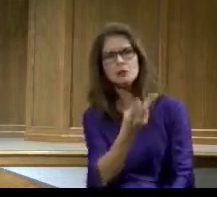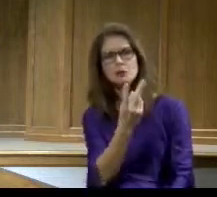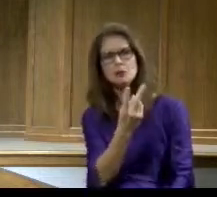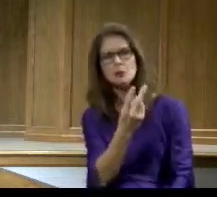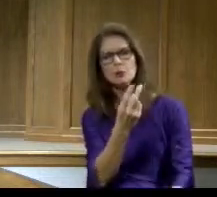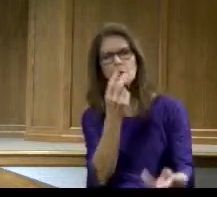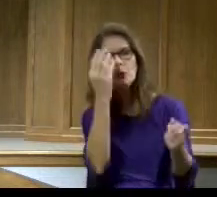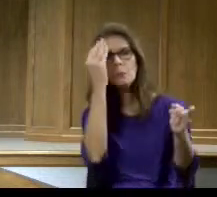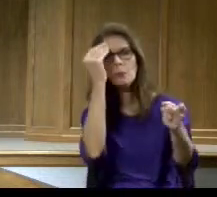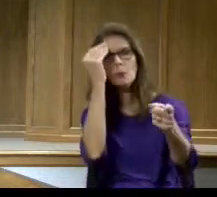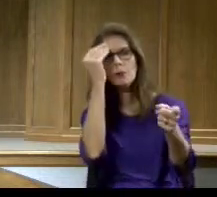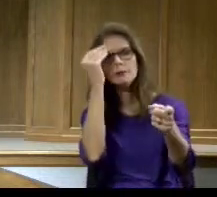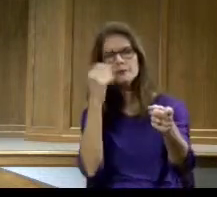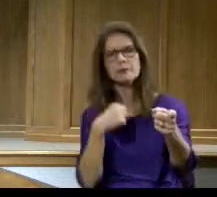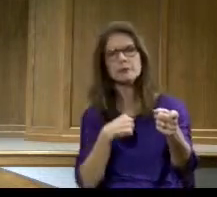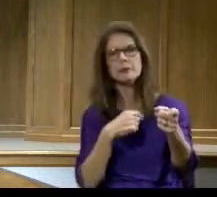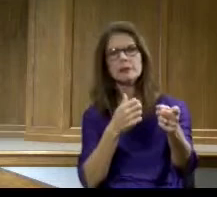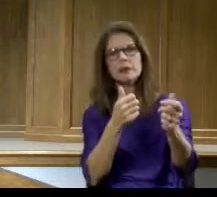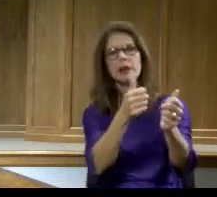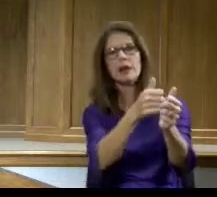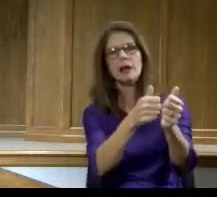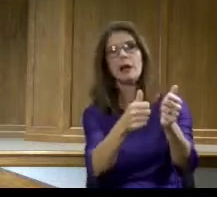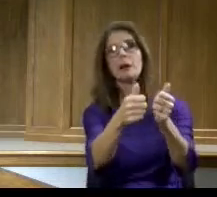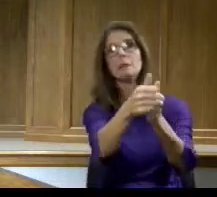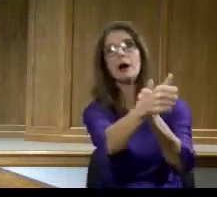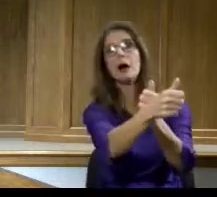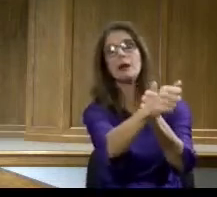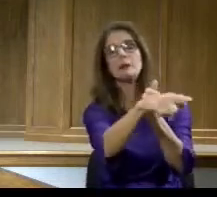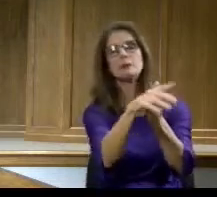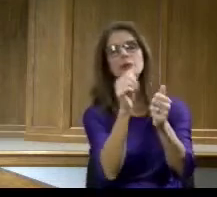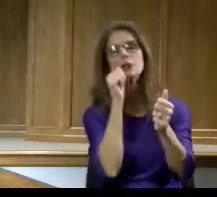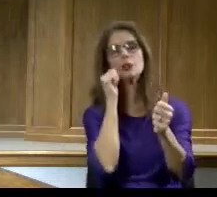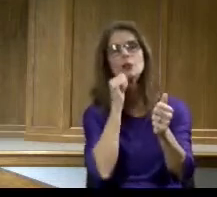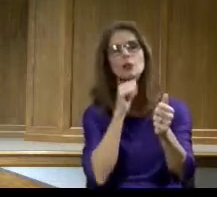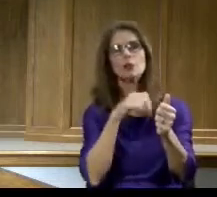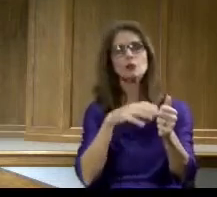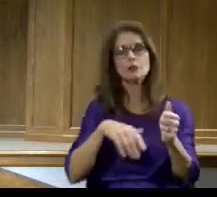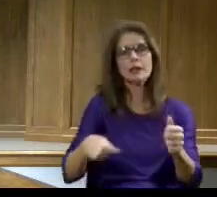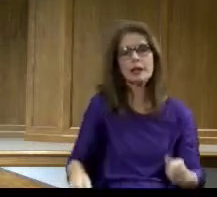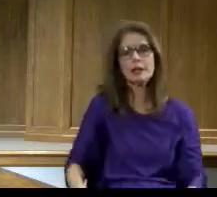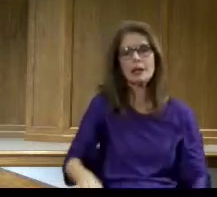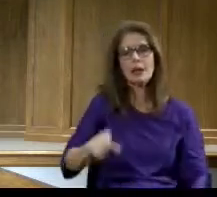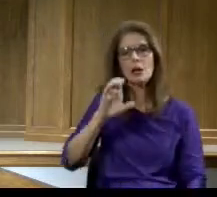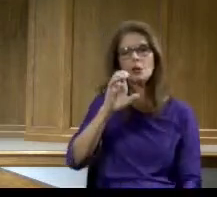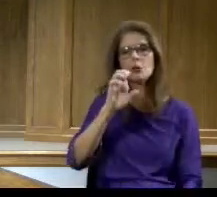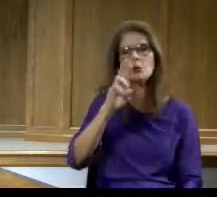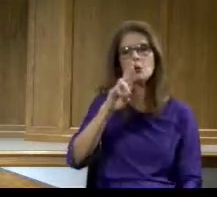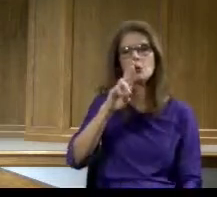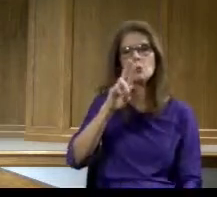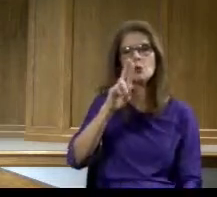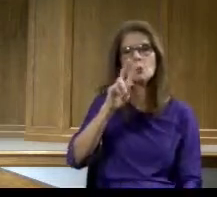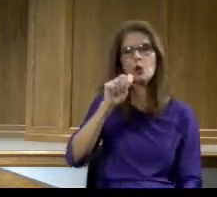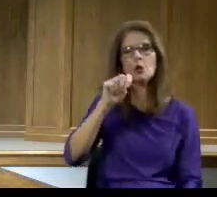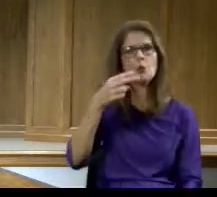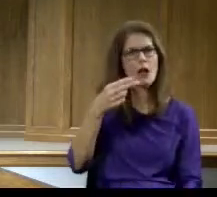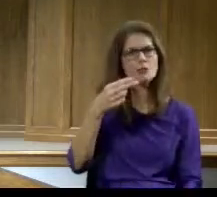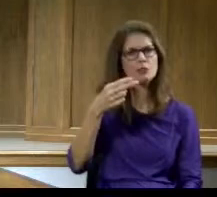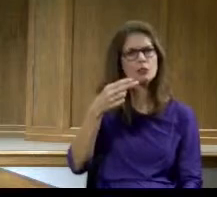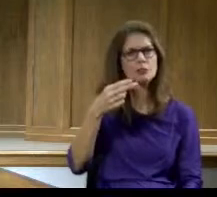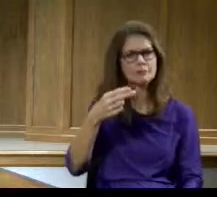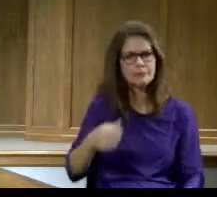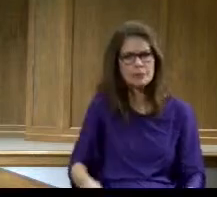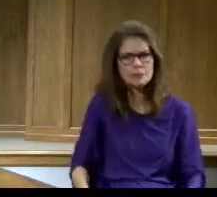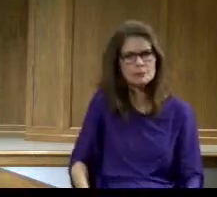behind them was that girl on the crutches. She went to our church. She had these braces